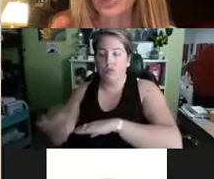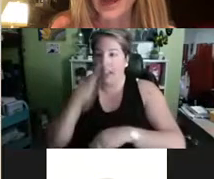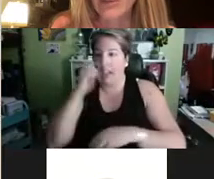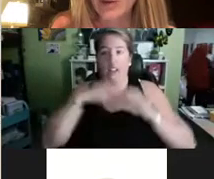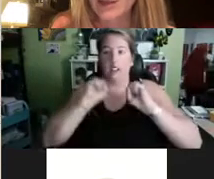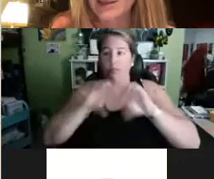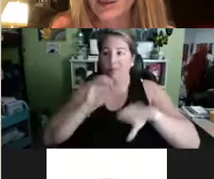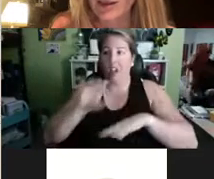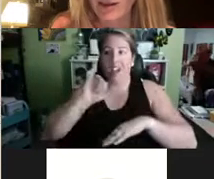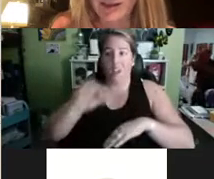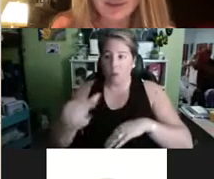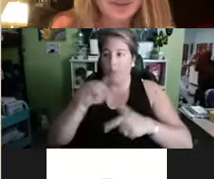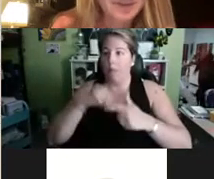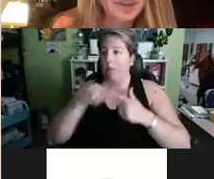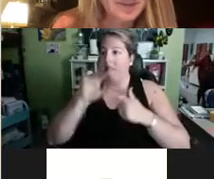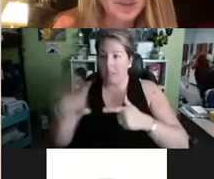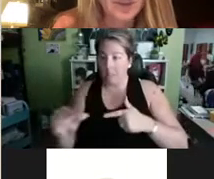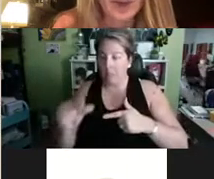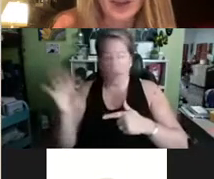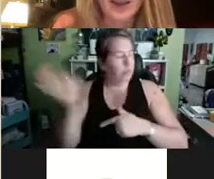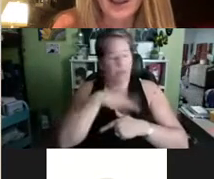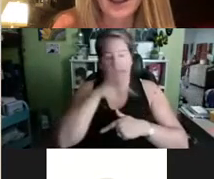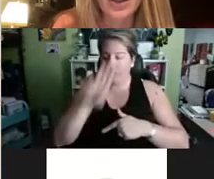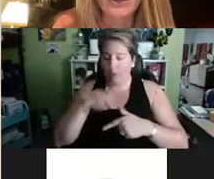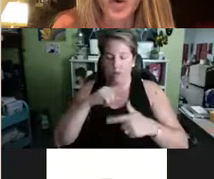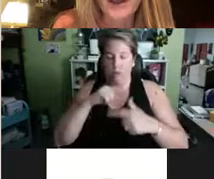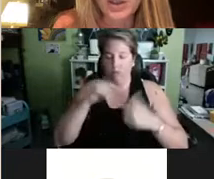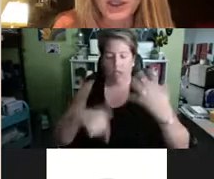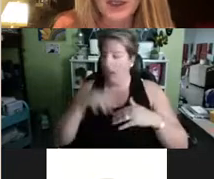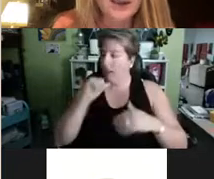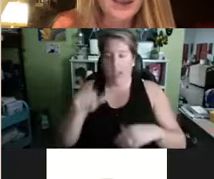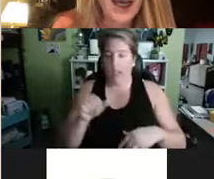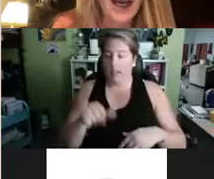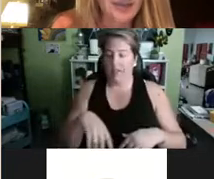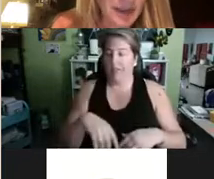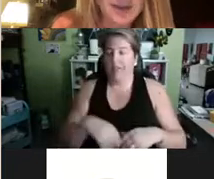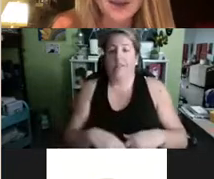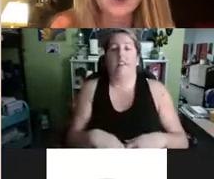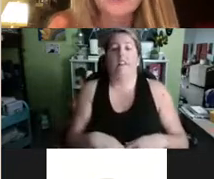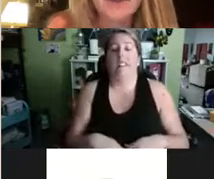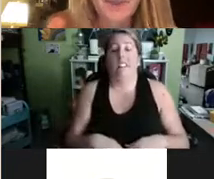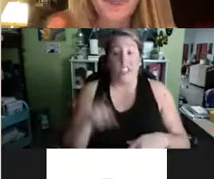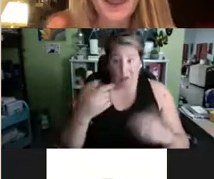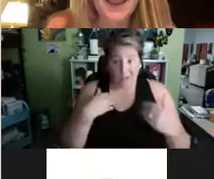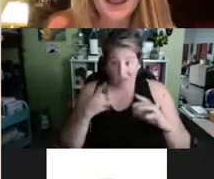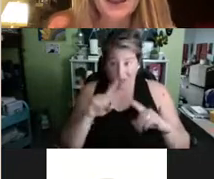feedback. So anybody that's on, do you have questions, comments?